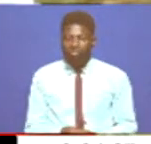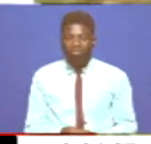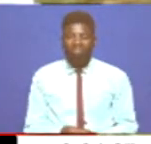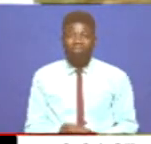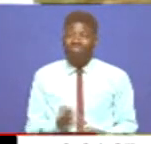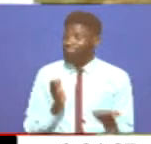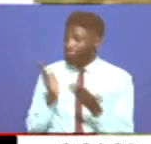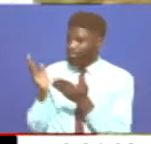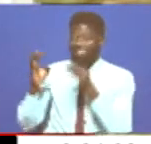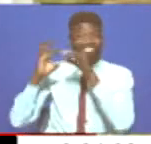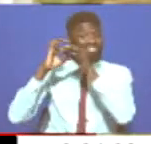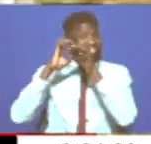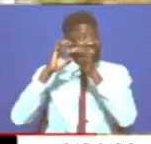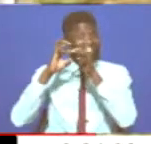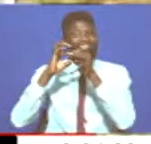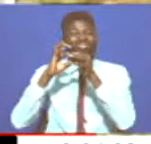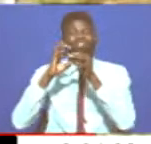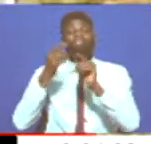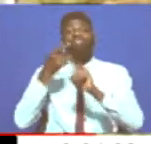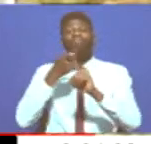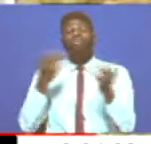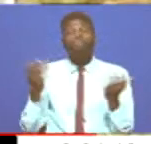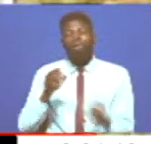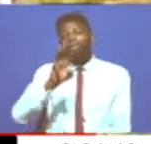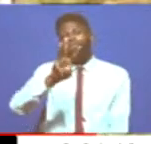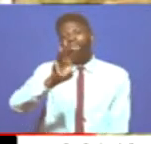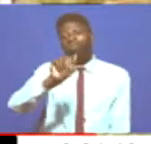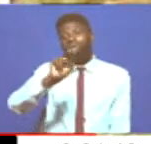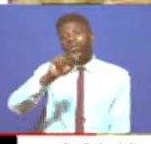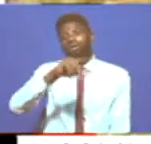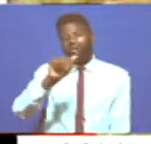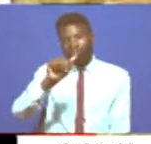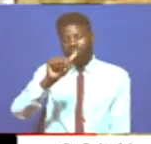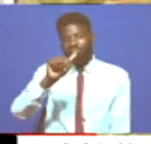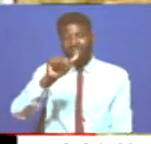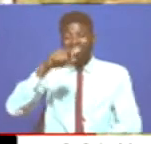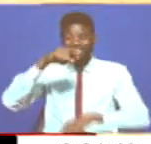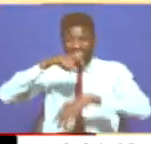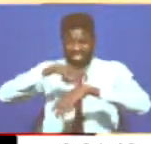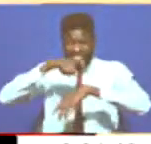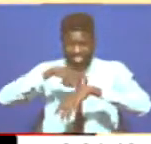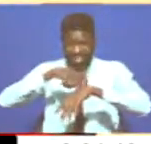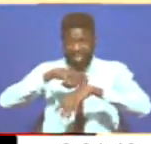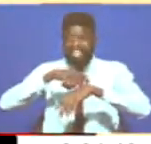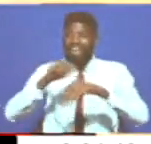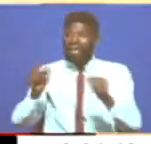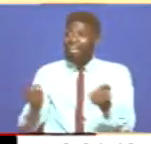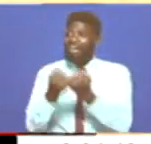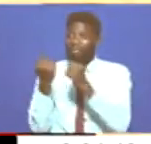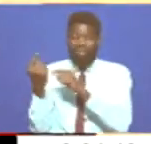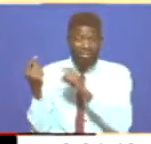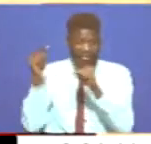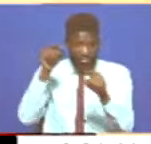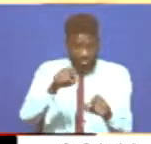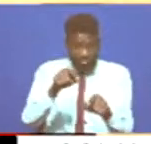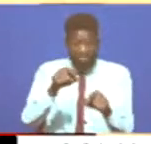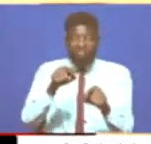tulijitoka nayo kutoka Wanga. Tunakuja na sanduku na ikija hapa tunaikatakata na itengeneza